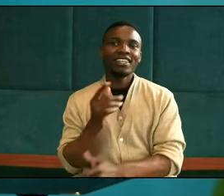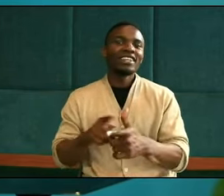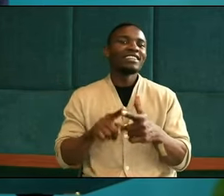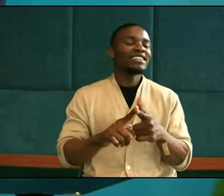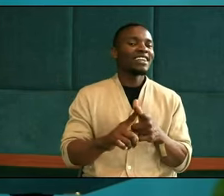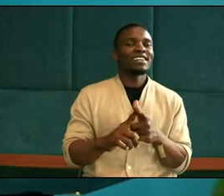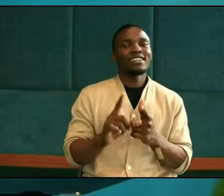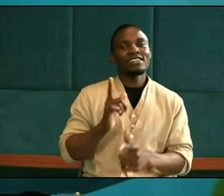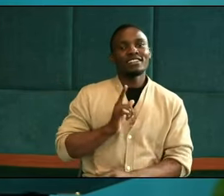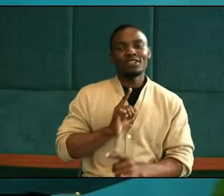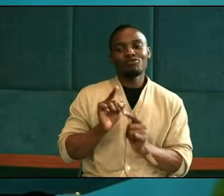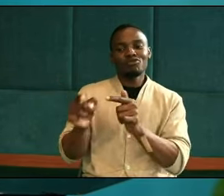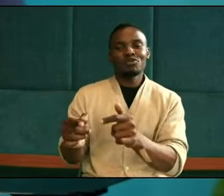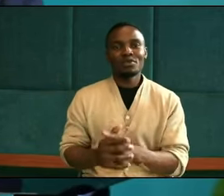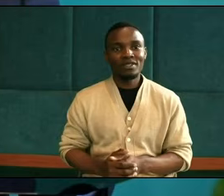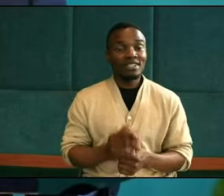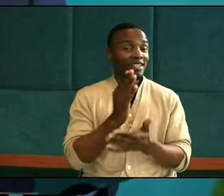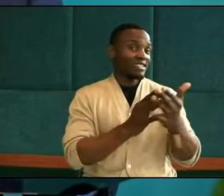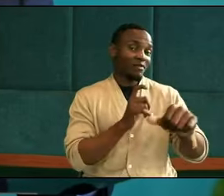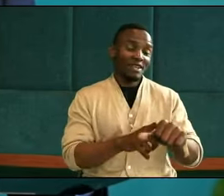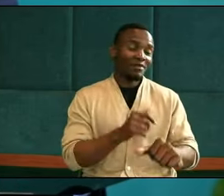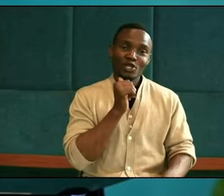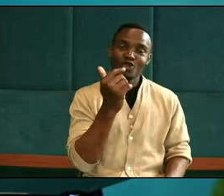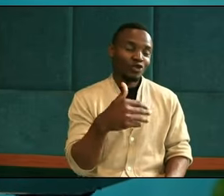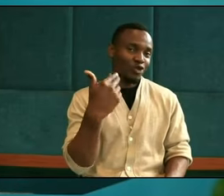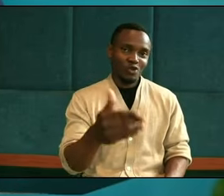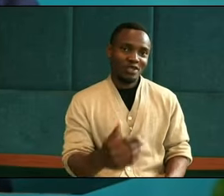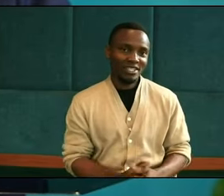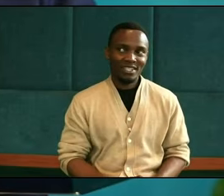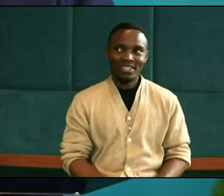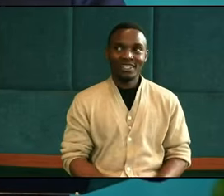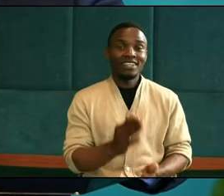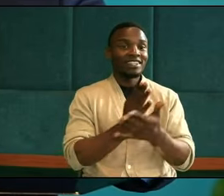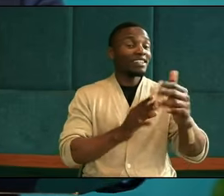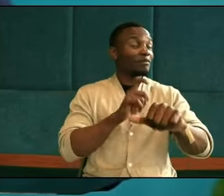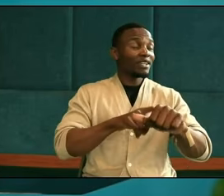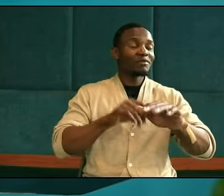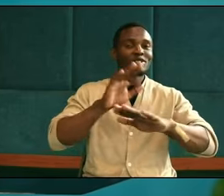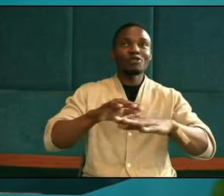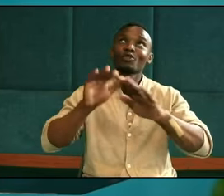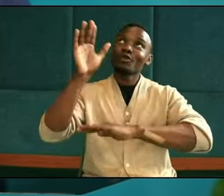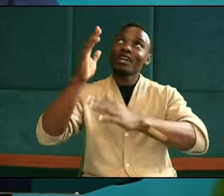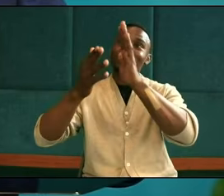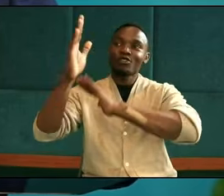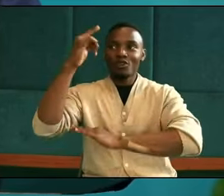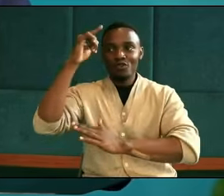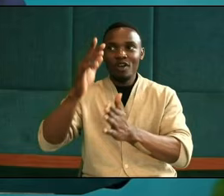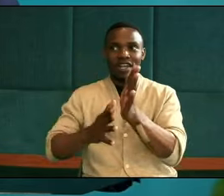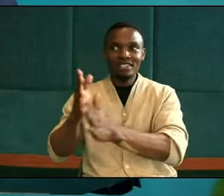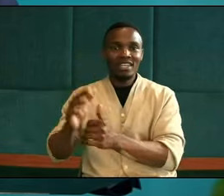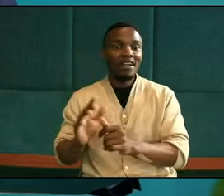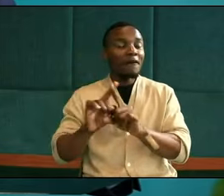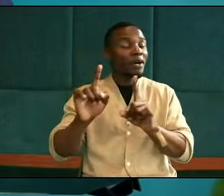night. I said, sometimes, not always. Sometimes it's good to ask God for a sign. Sometimes it works. Be